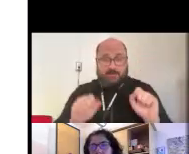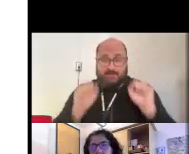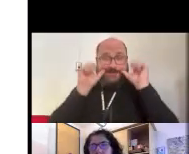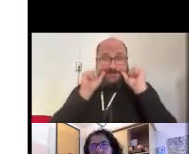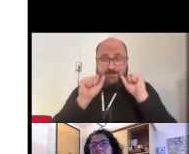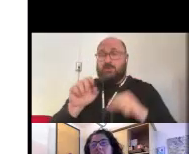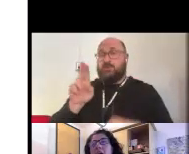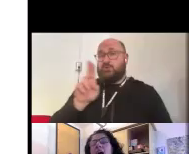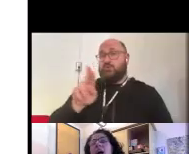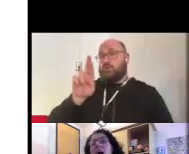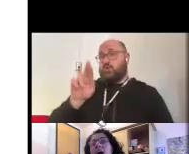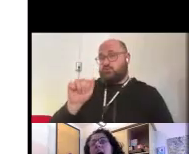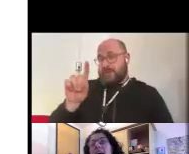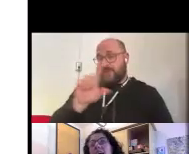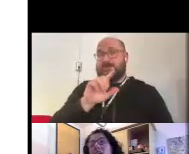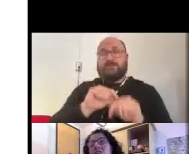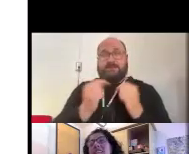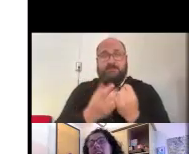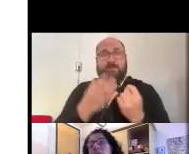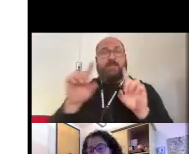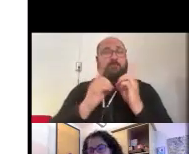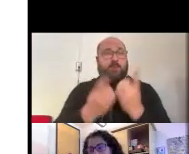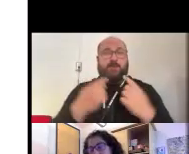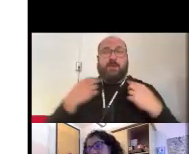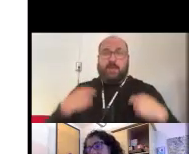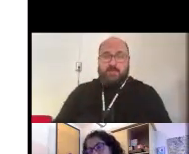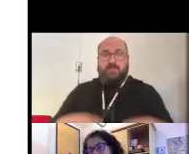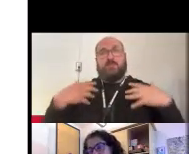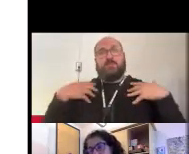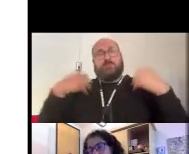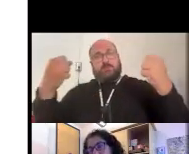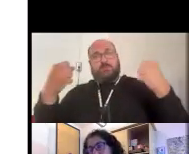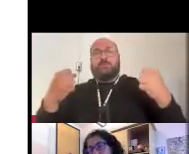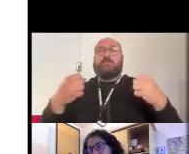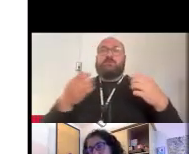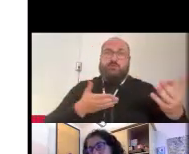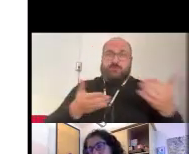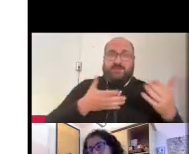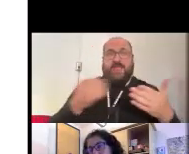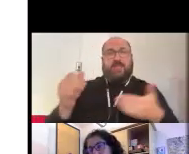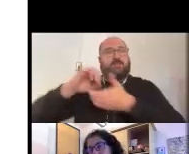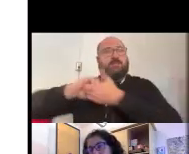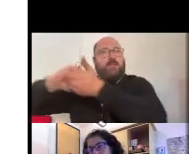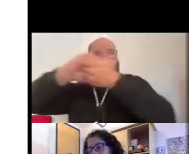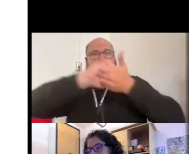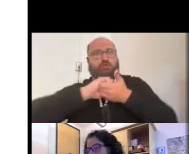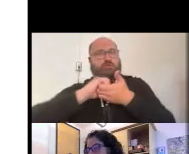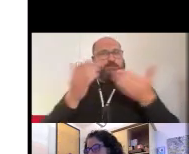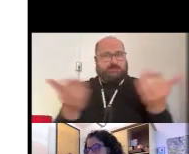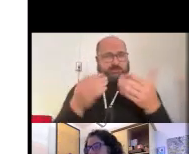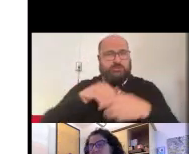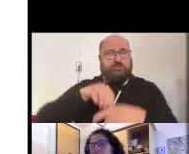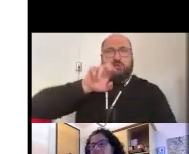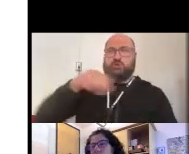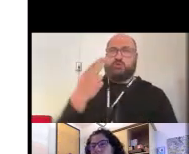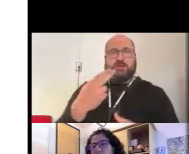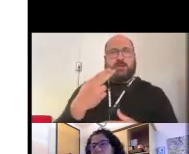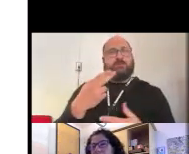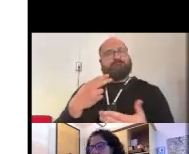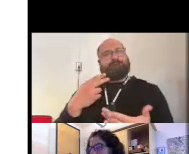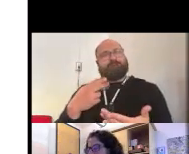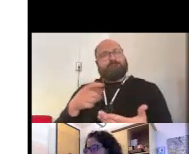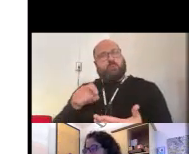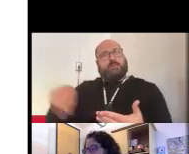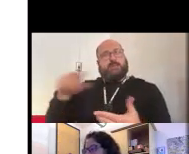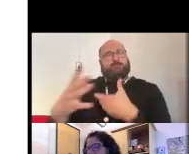Human Services, and our stakeholders and collaborators here in Utah, which absolutely make this